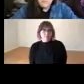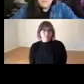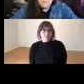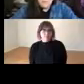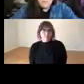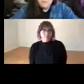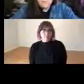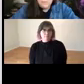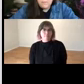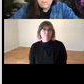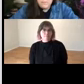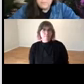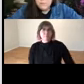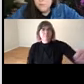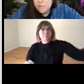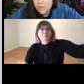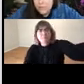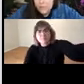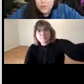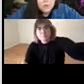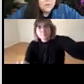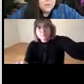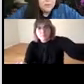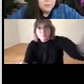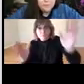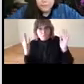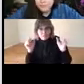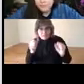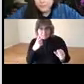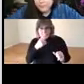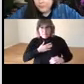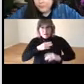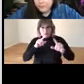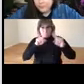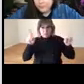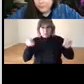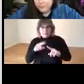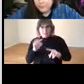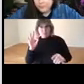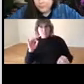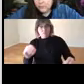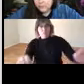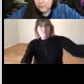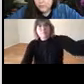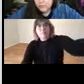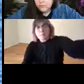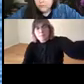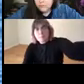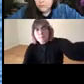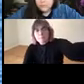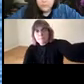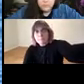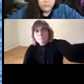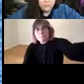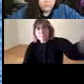All right. Okay, hopefully you can all see my screen. Go ahead and full screen it. All right,